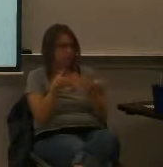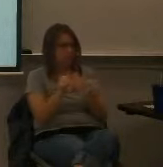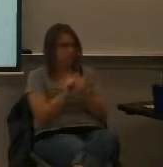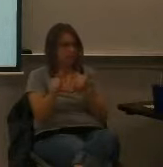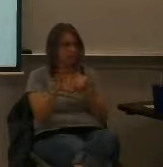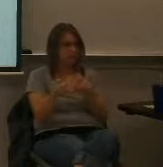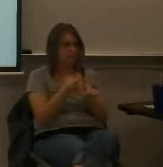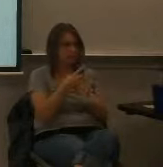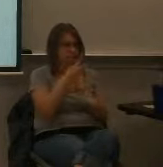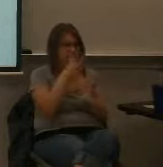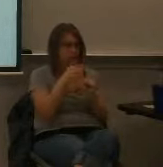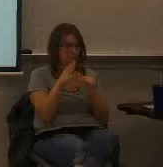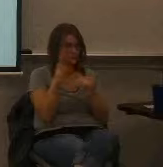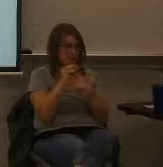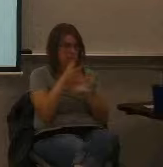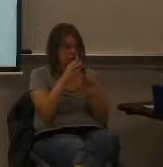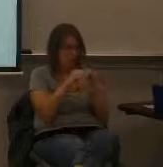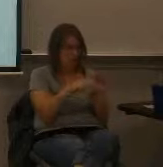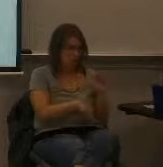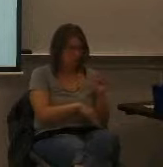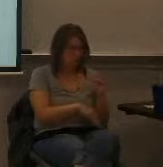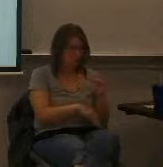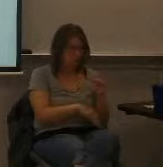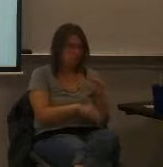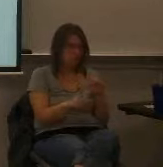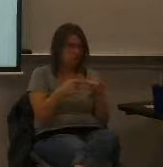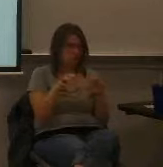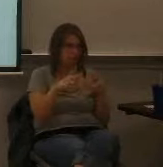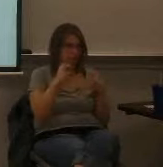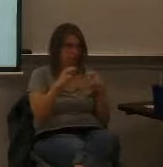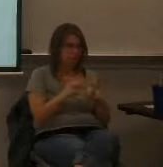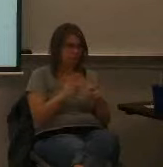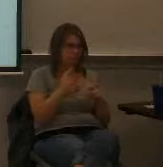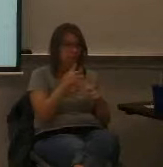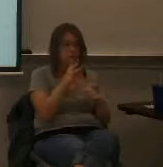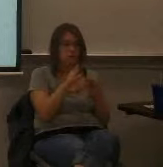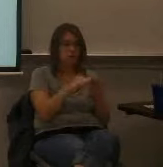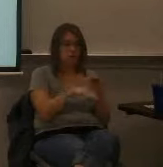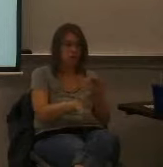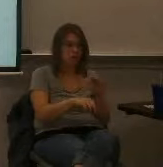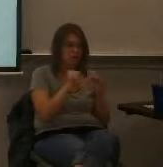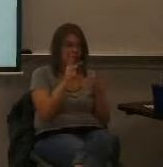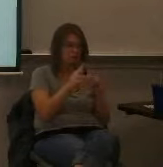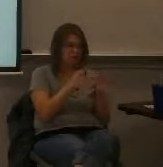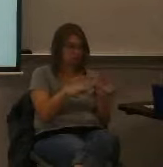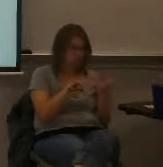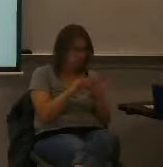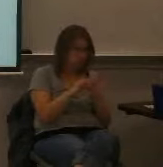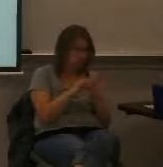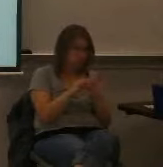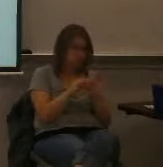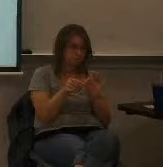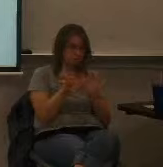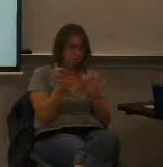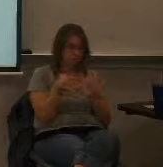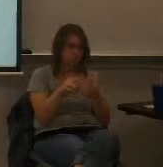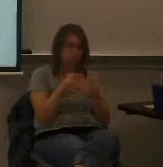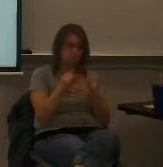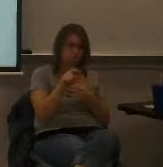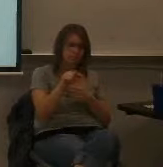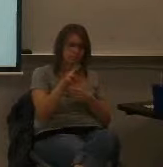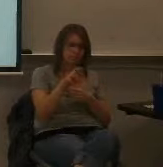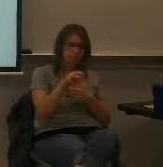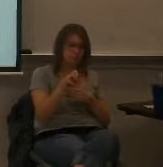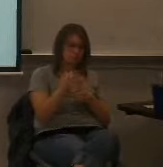from water above and water below. When he did the analysis, the water below wasn't very important. He went out to streams